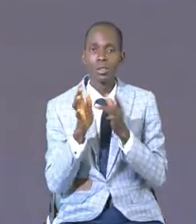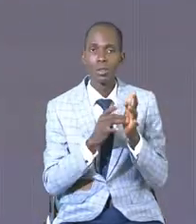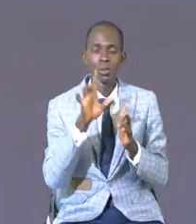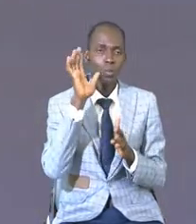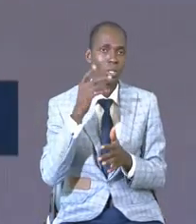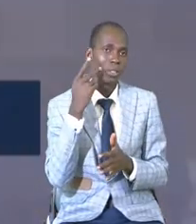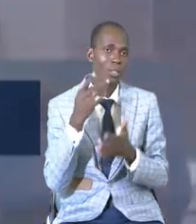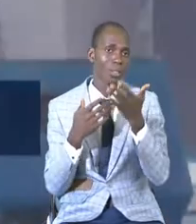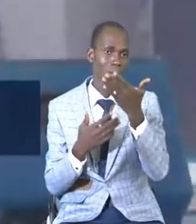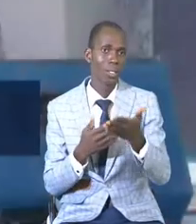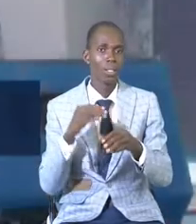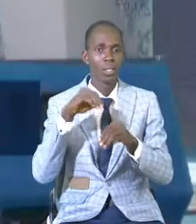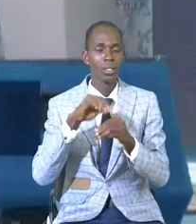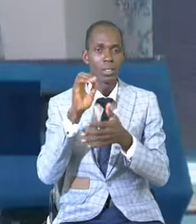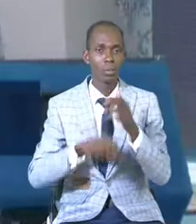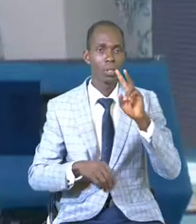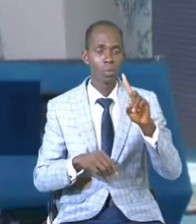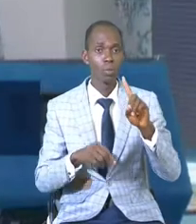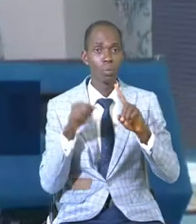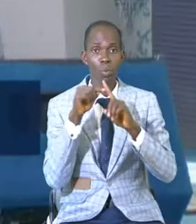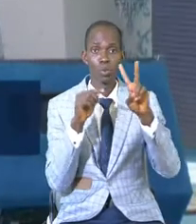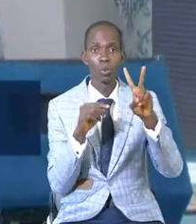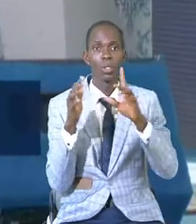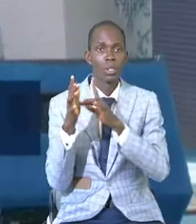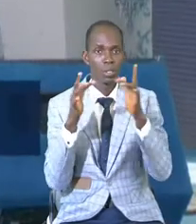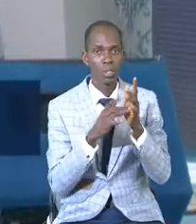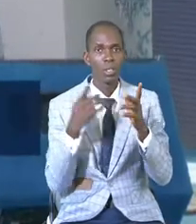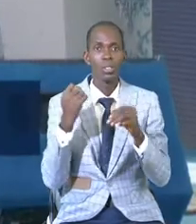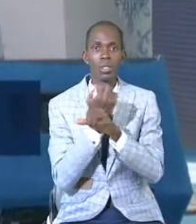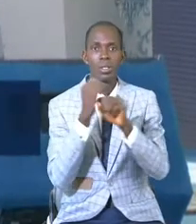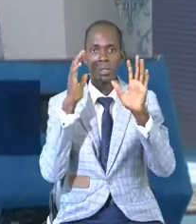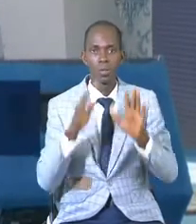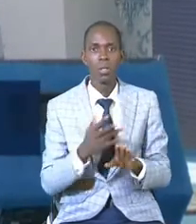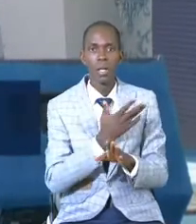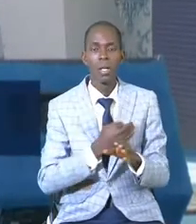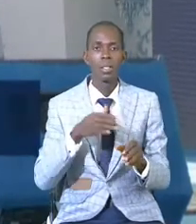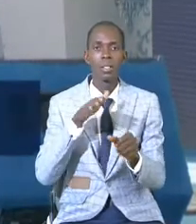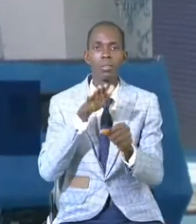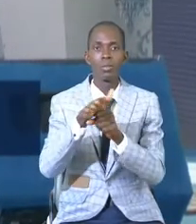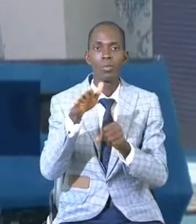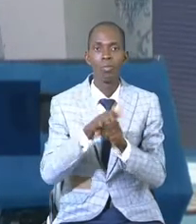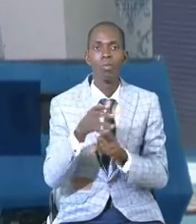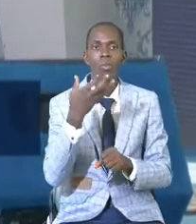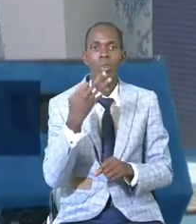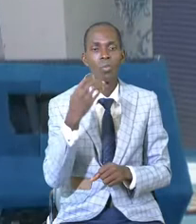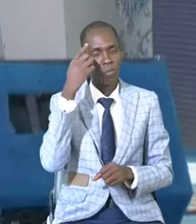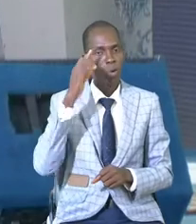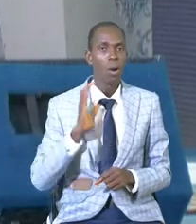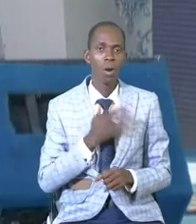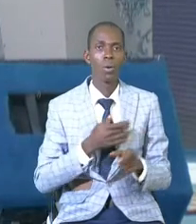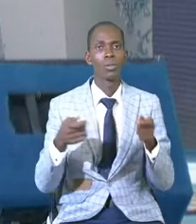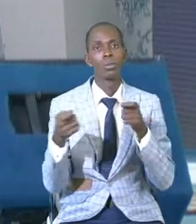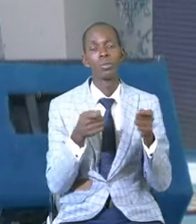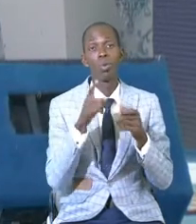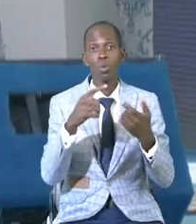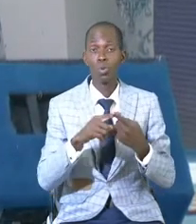here is Jesus, the Savior and sufficiency of for our dominion. You want to have dominion? Is